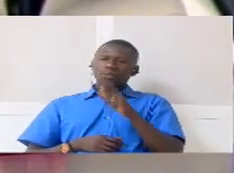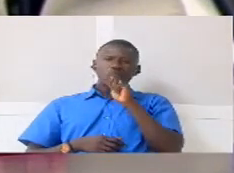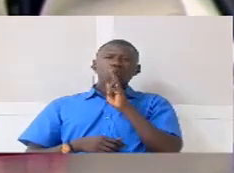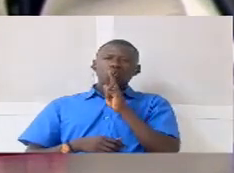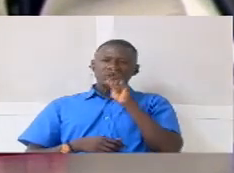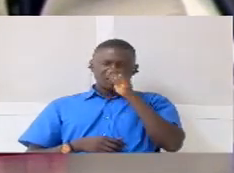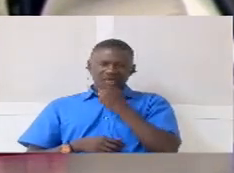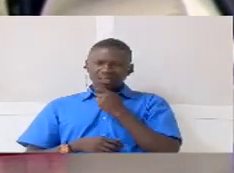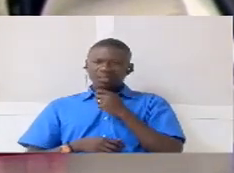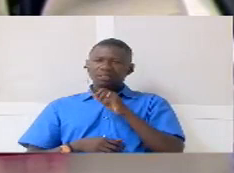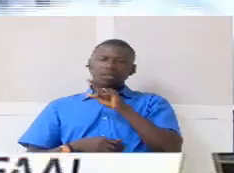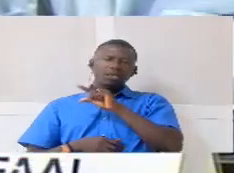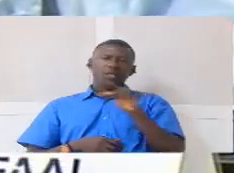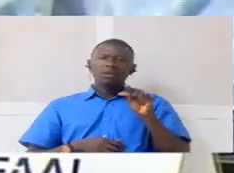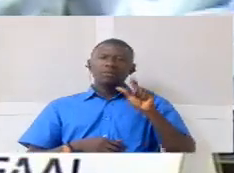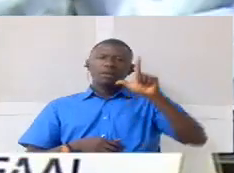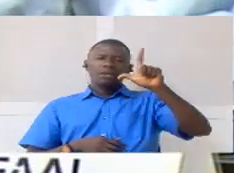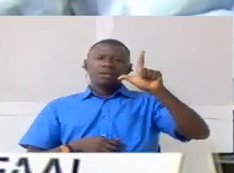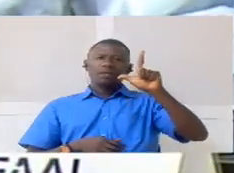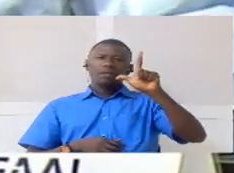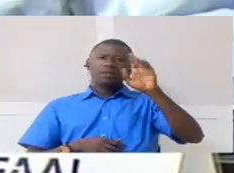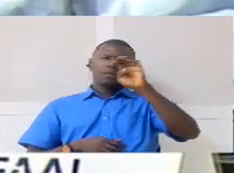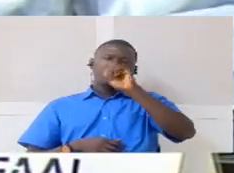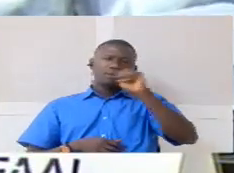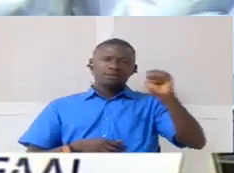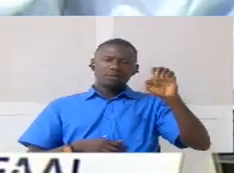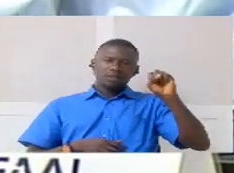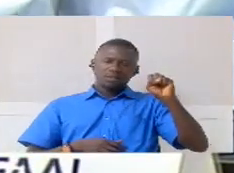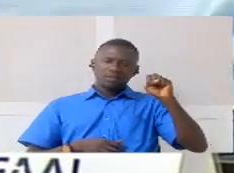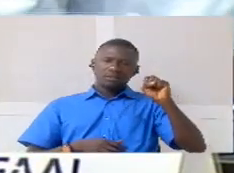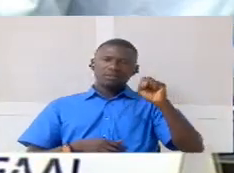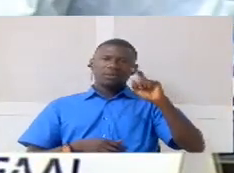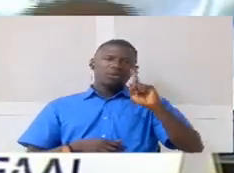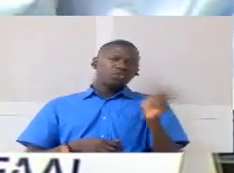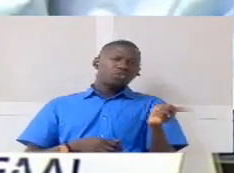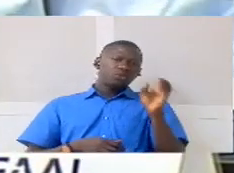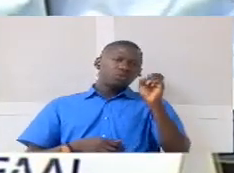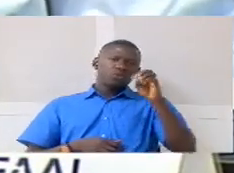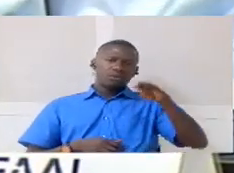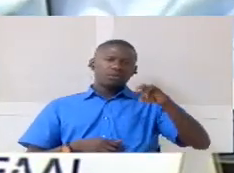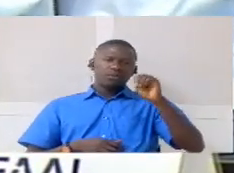That was it, yes. And for all those deaths that occurred during